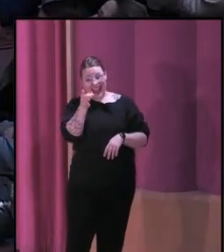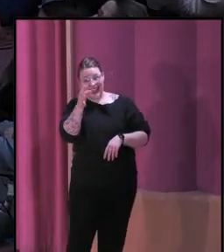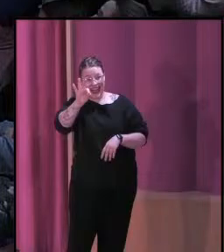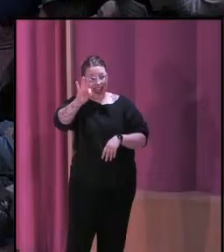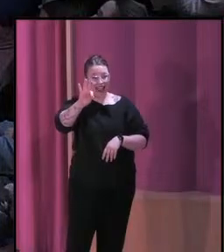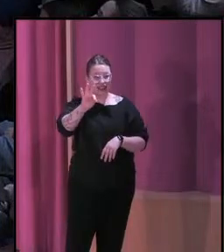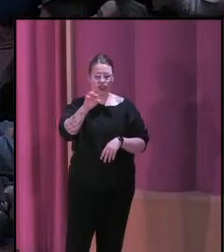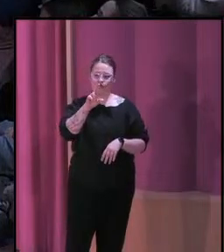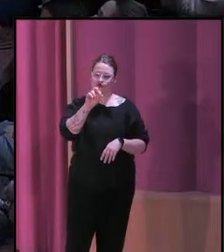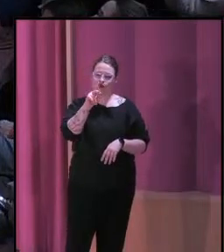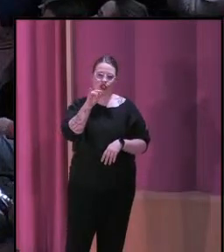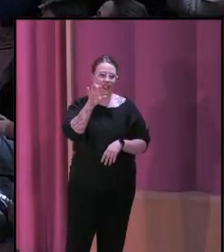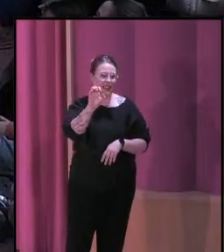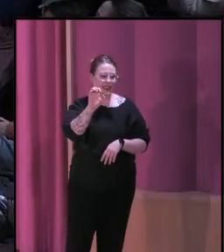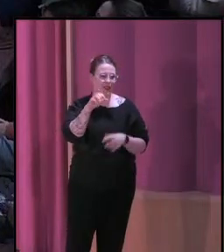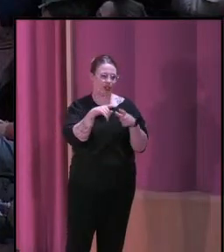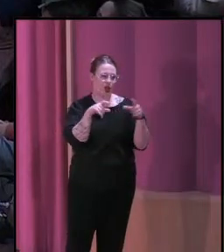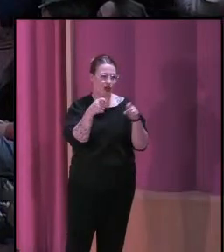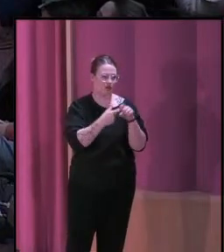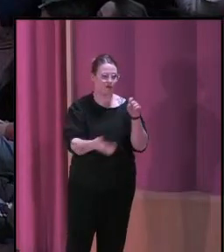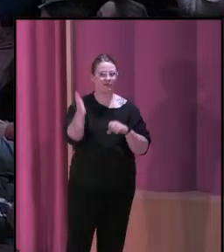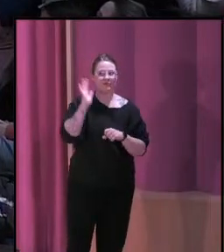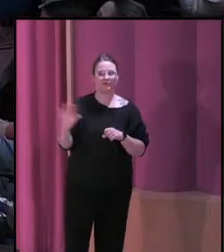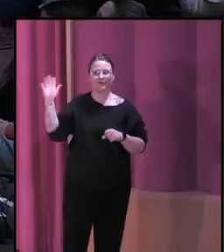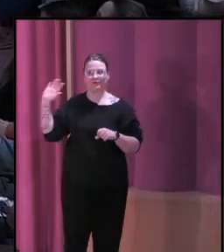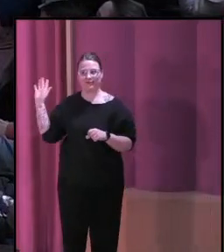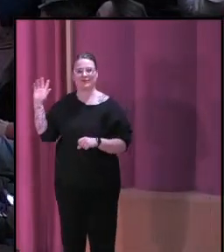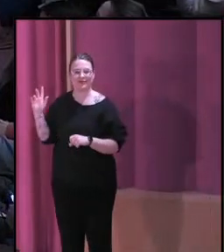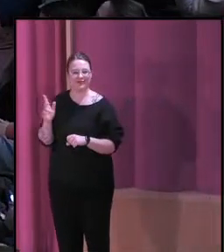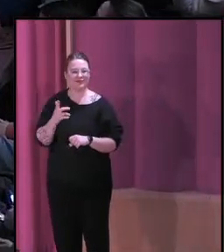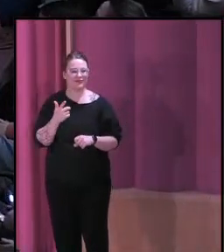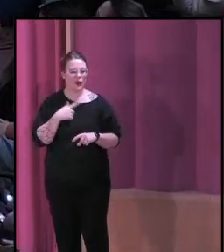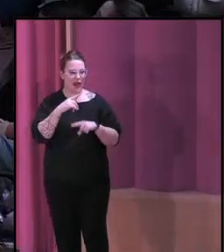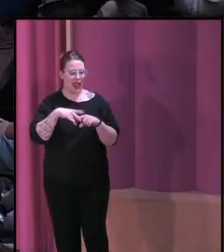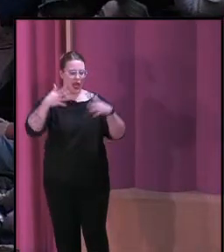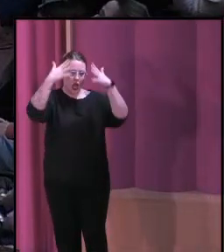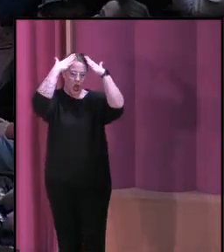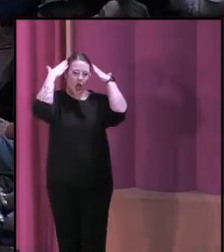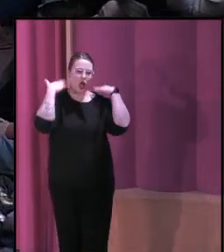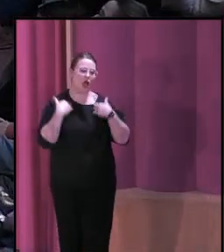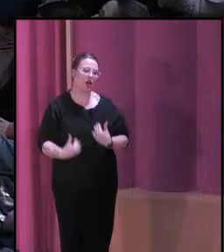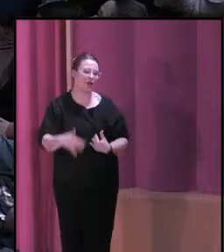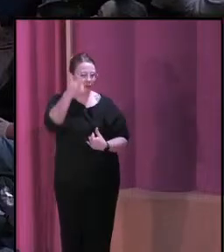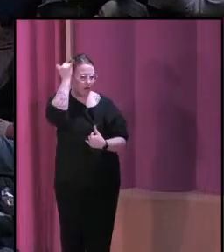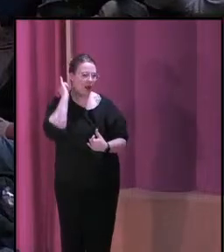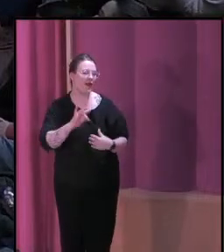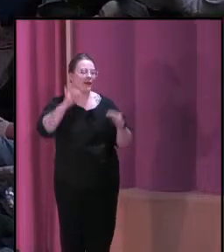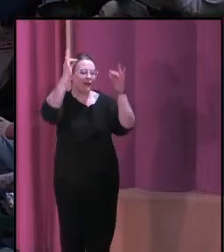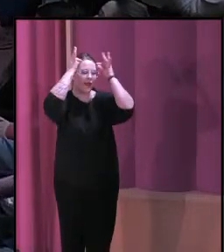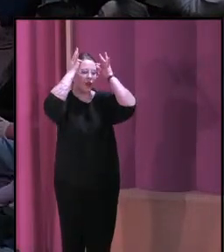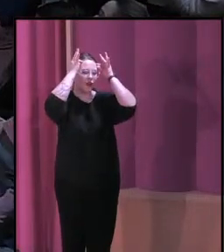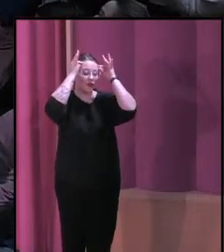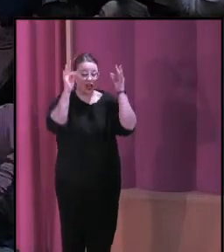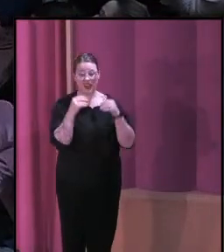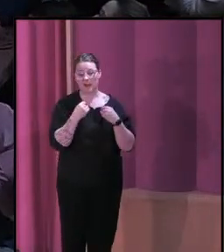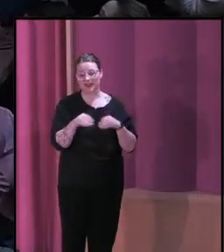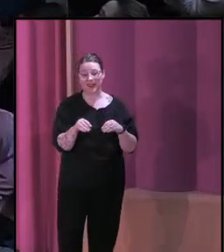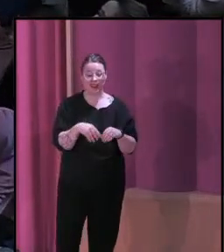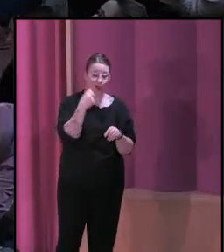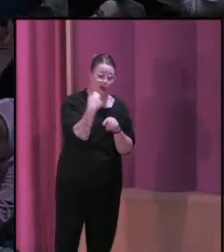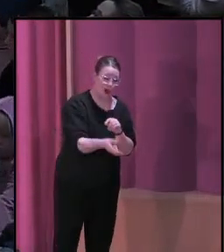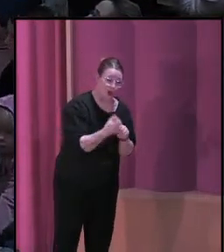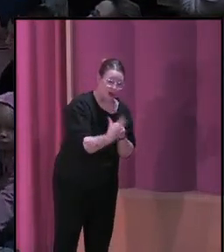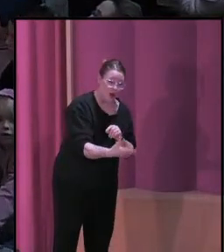luxurious blonde hair. So you can take one or both, whatever you like. And I will have yo-yos and spin tops for sale, $10 in the back. Oh, one extra